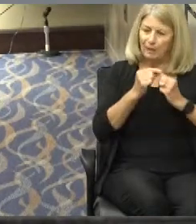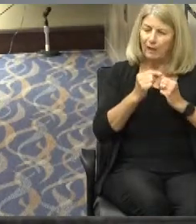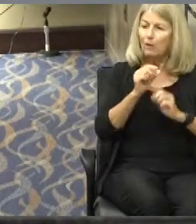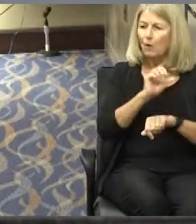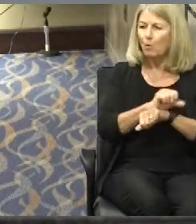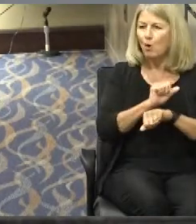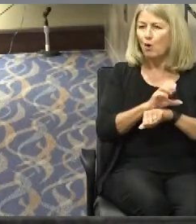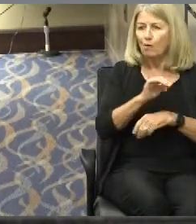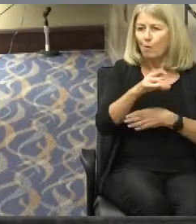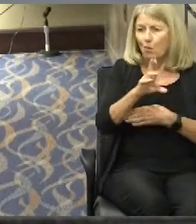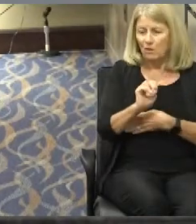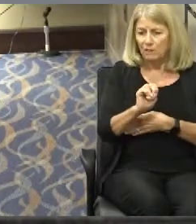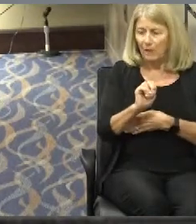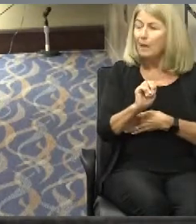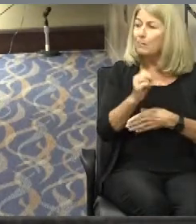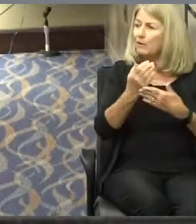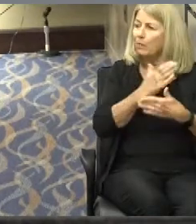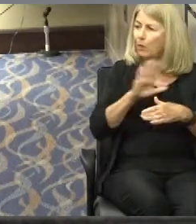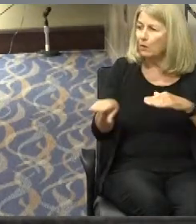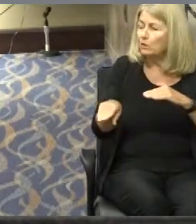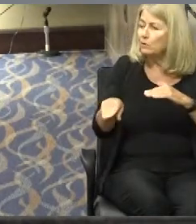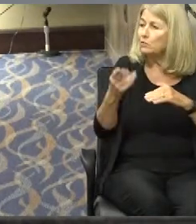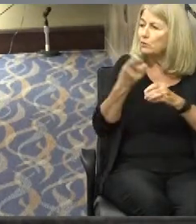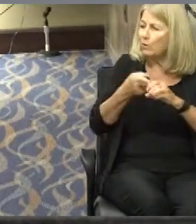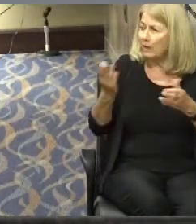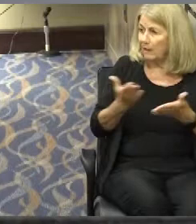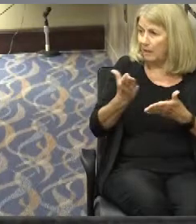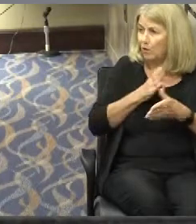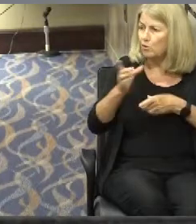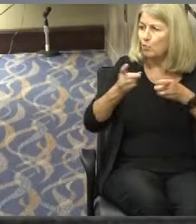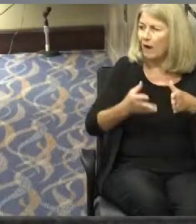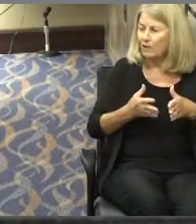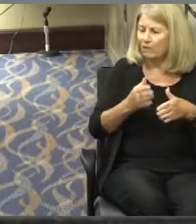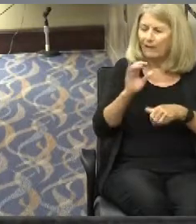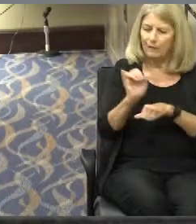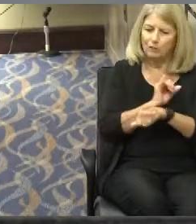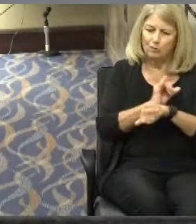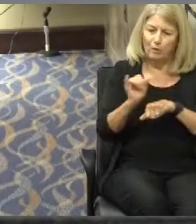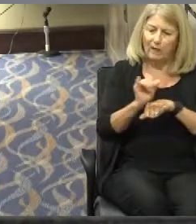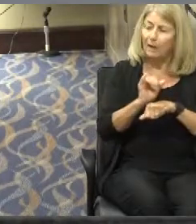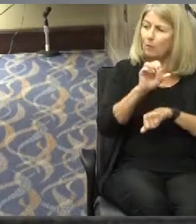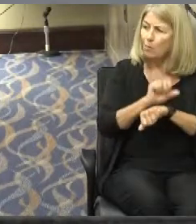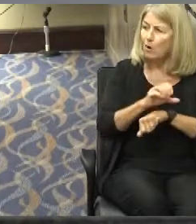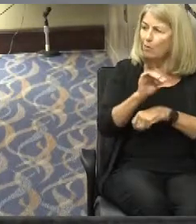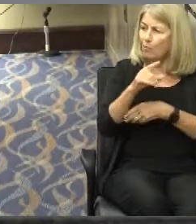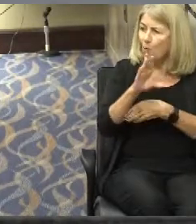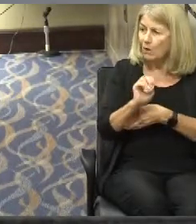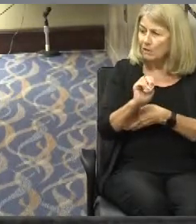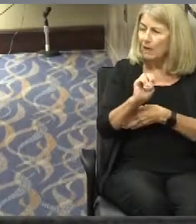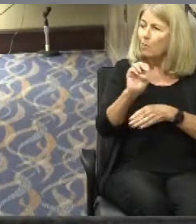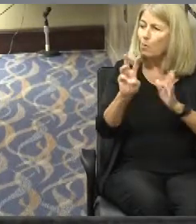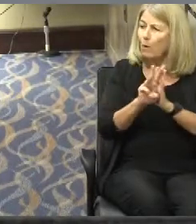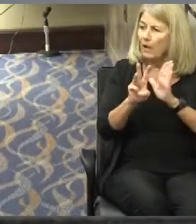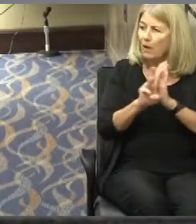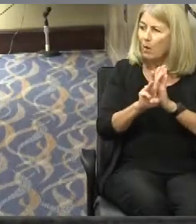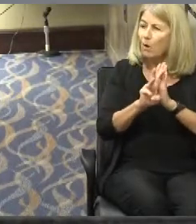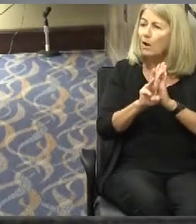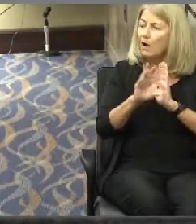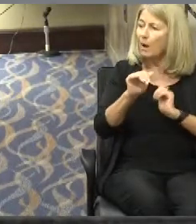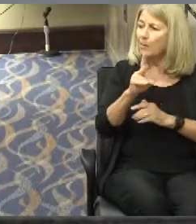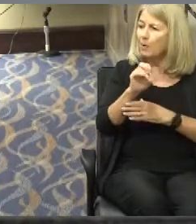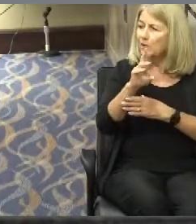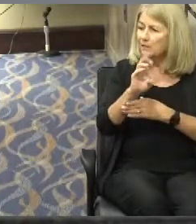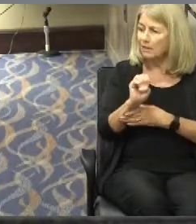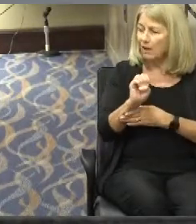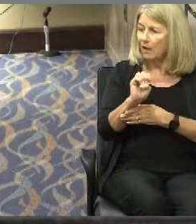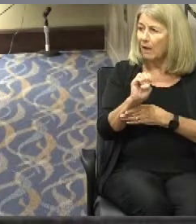at the city, Jennifer served as the Director of Existing Industries and Workforce Development at the Waco Chamber of Commerce, as